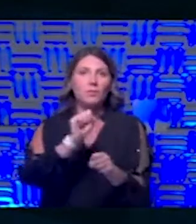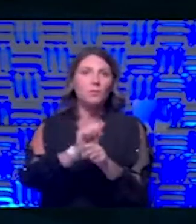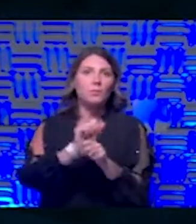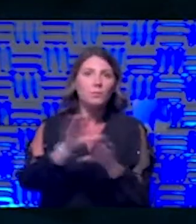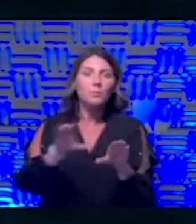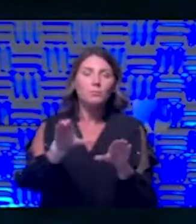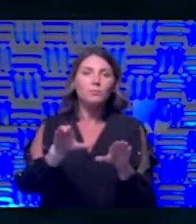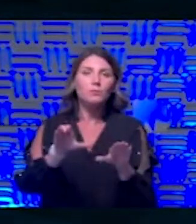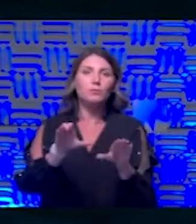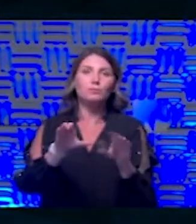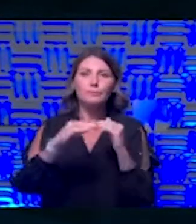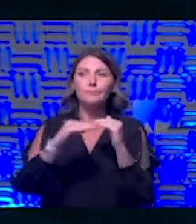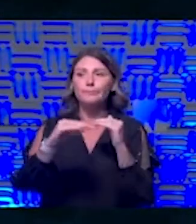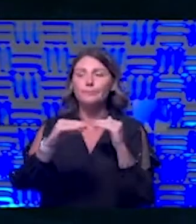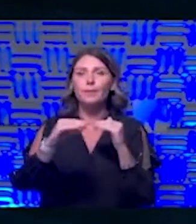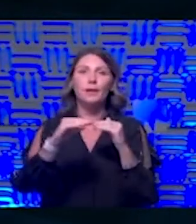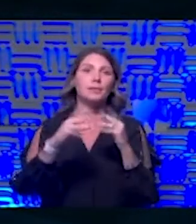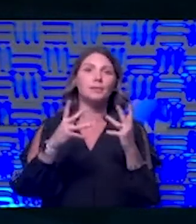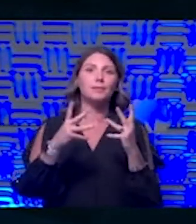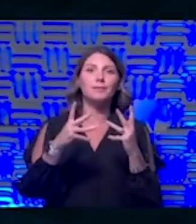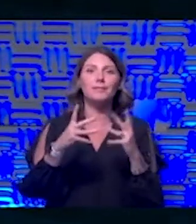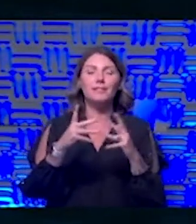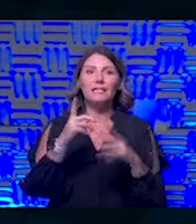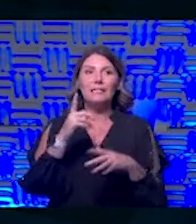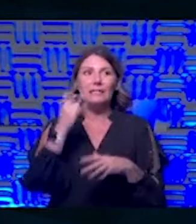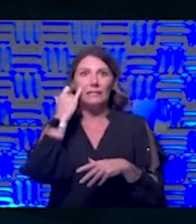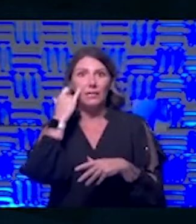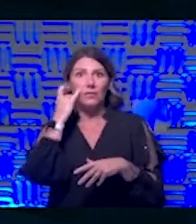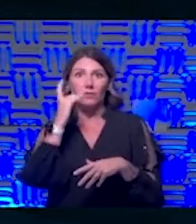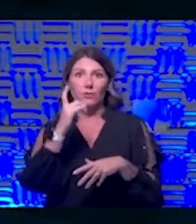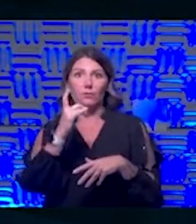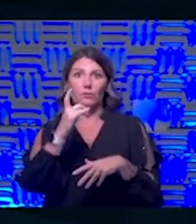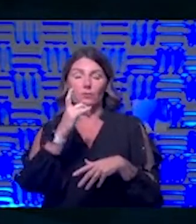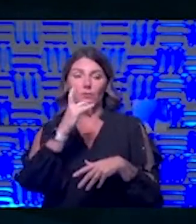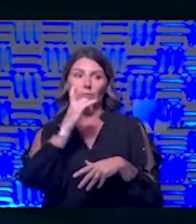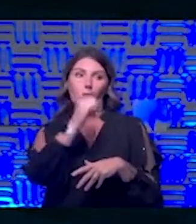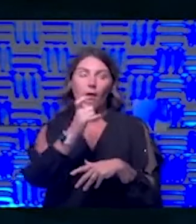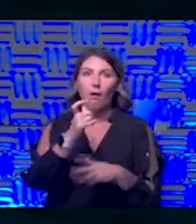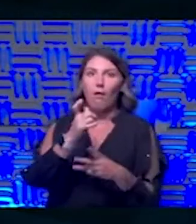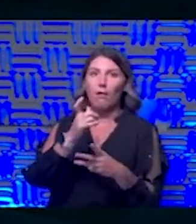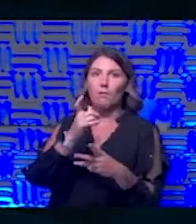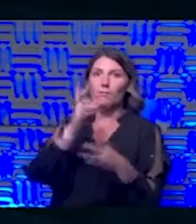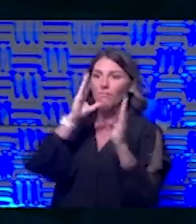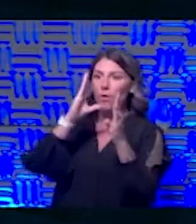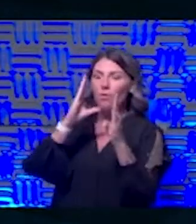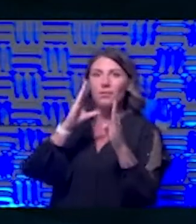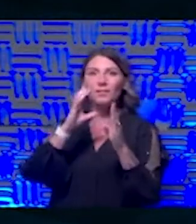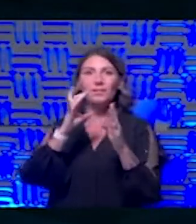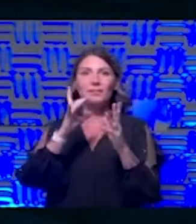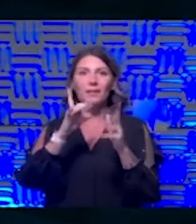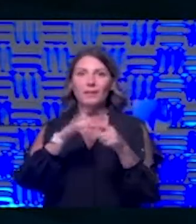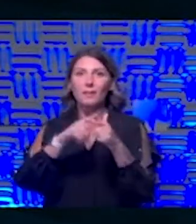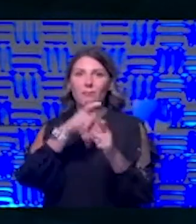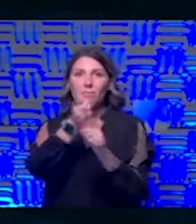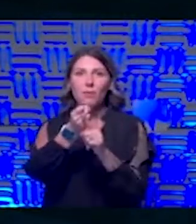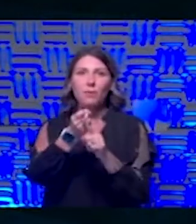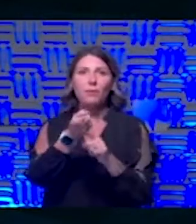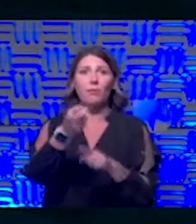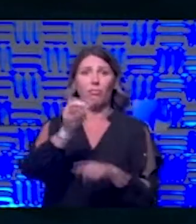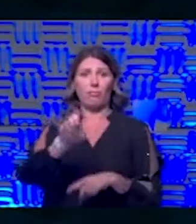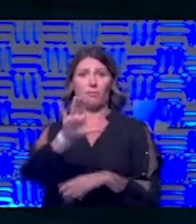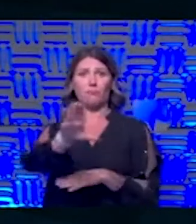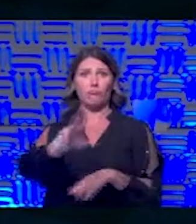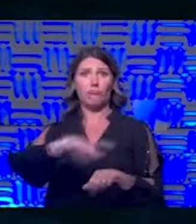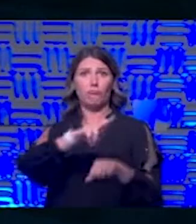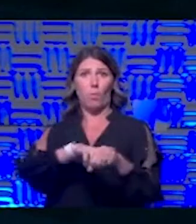destabilization and being kind of caught off guard is the norm. The problem that we saw with the COVID pandemic was that when they would